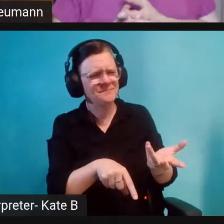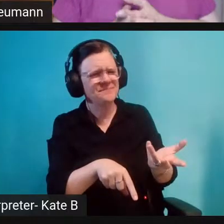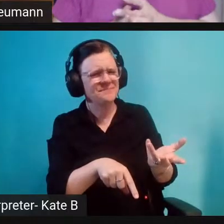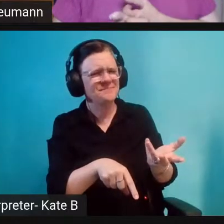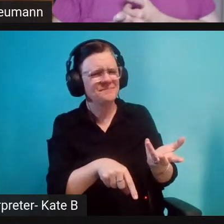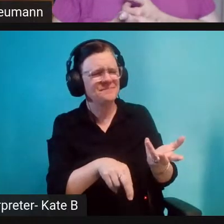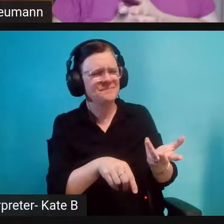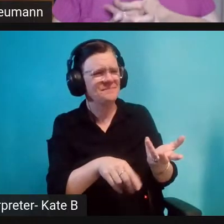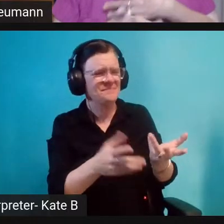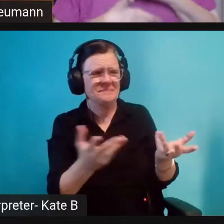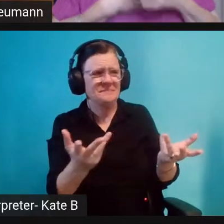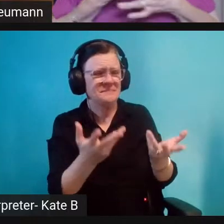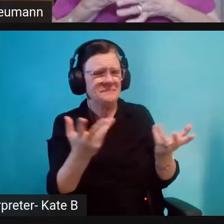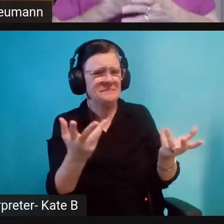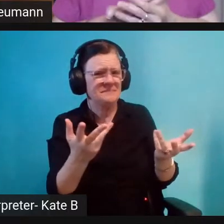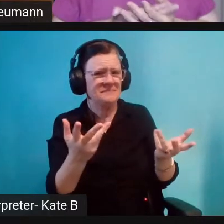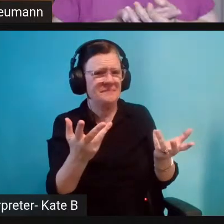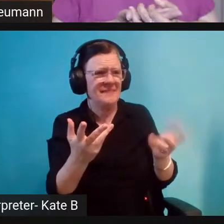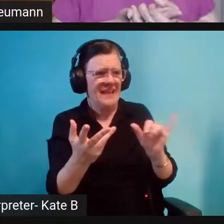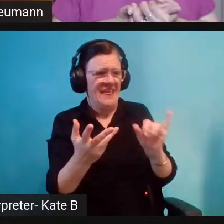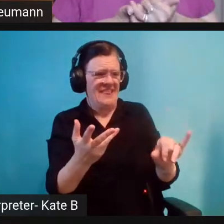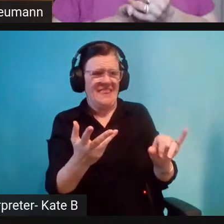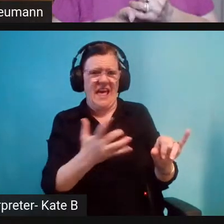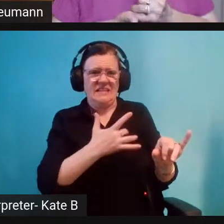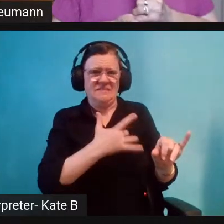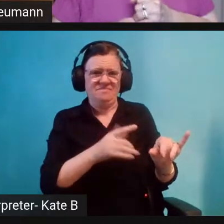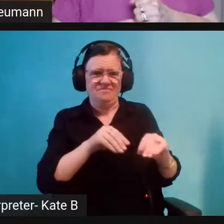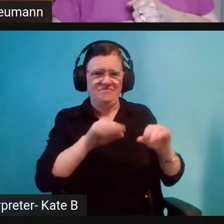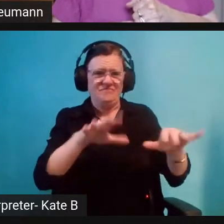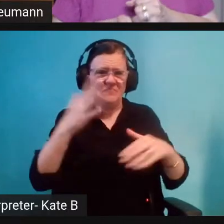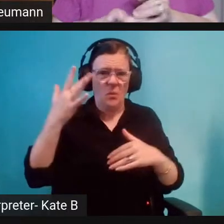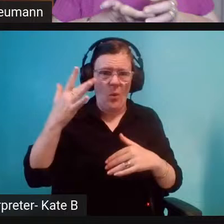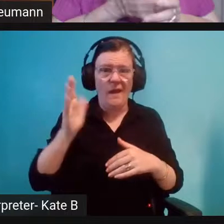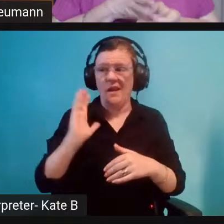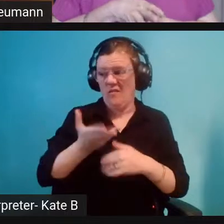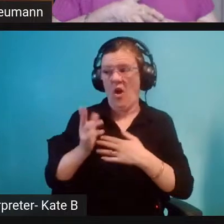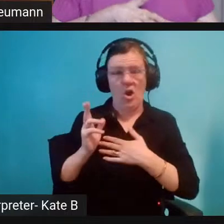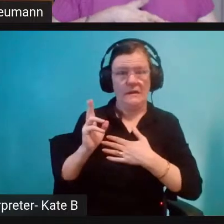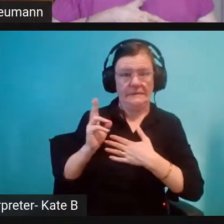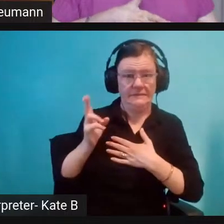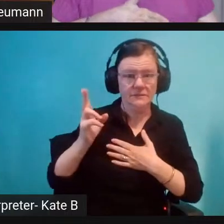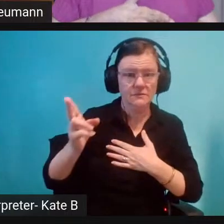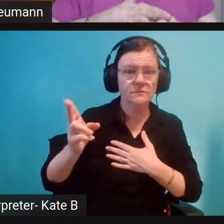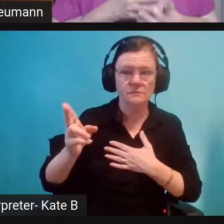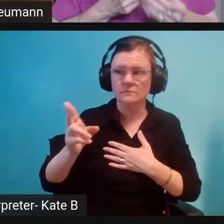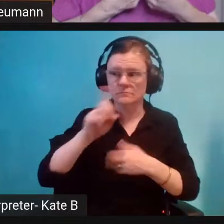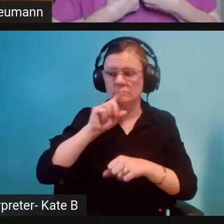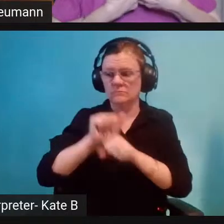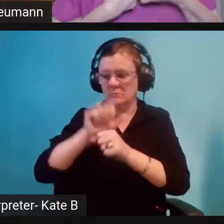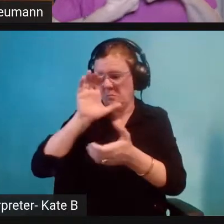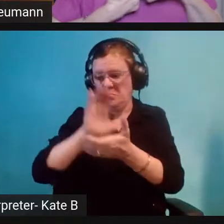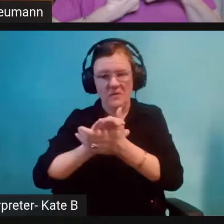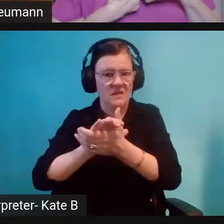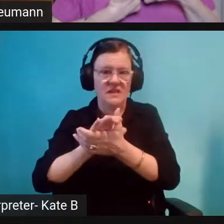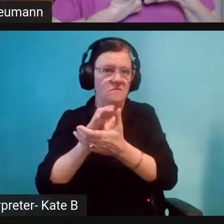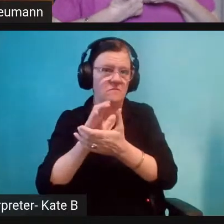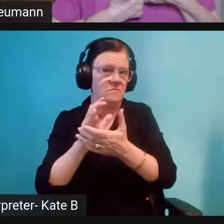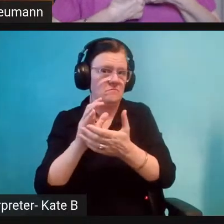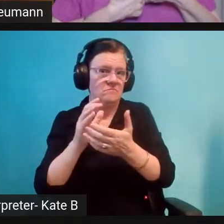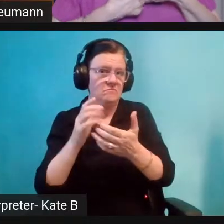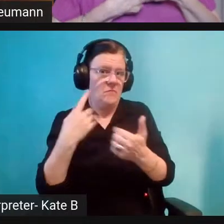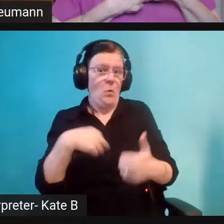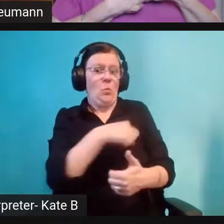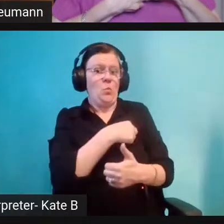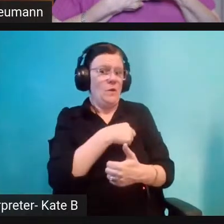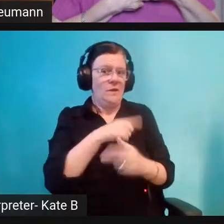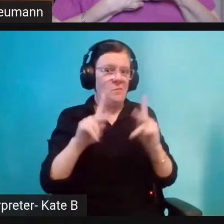believe, because of this insidious history of believing that we cannot